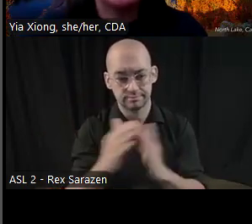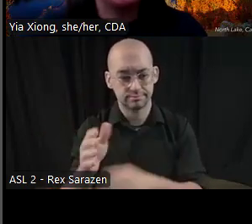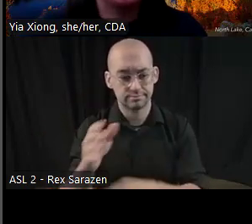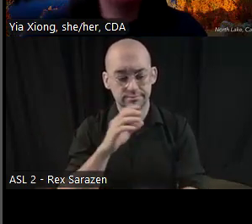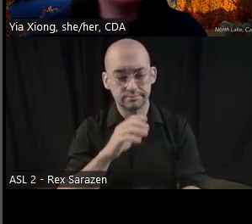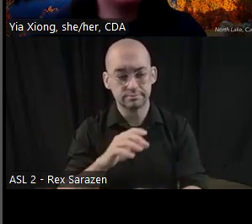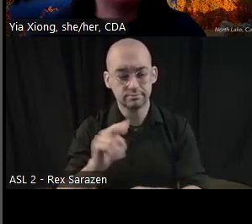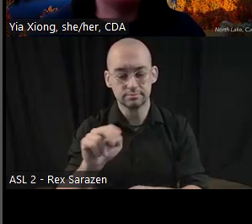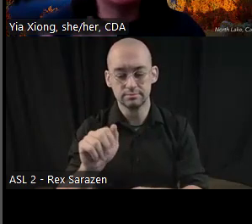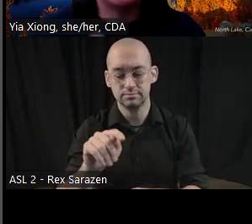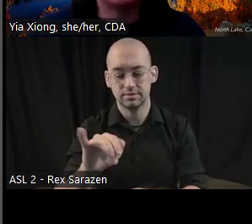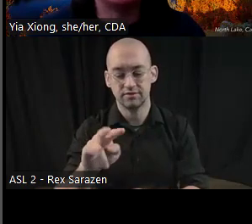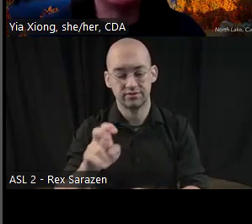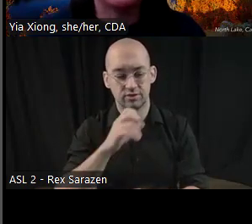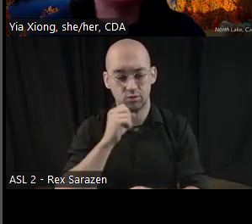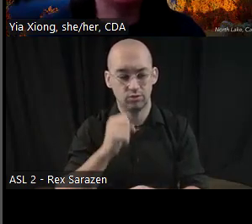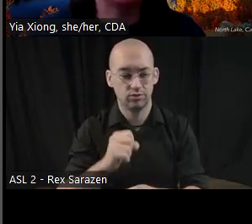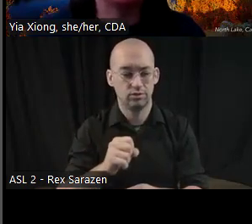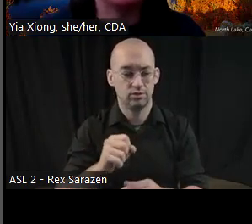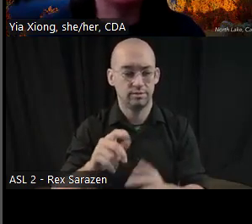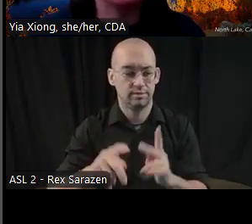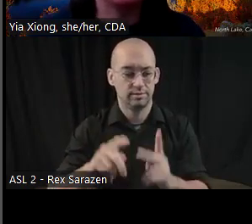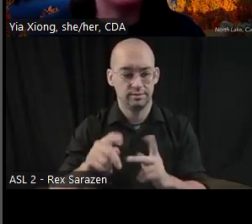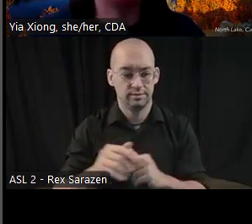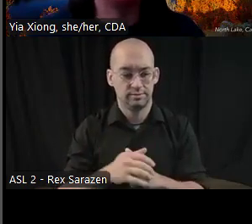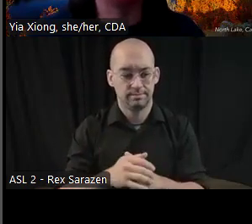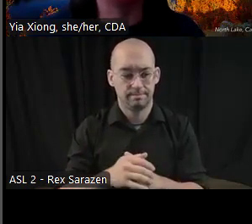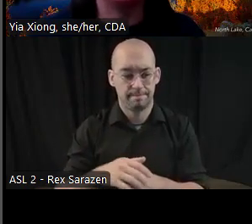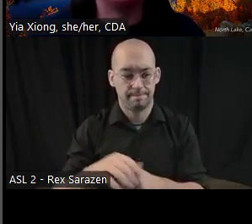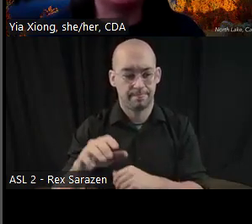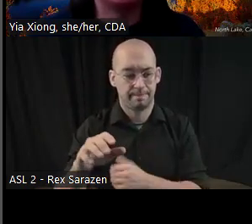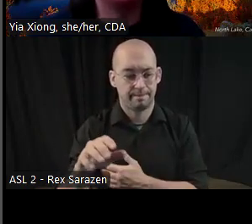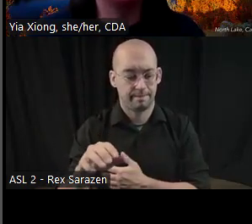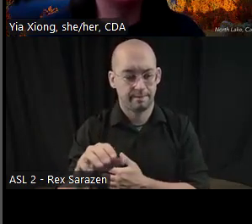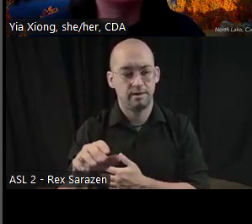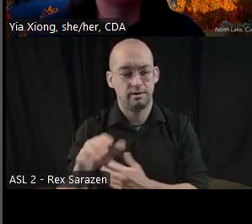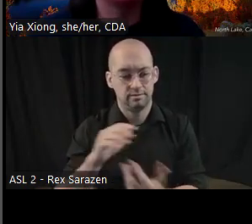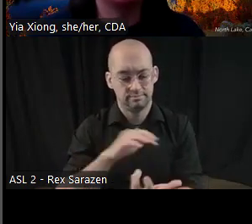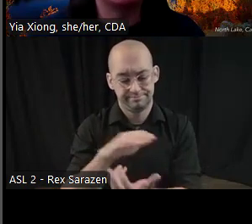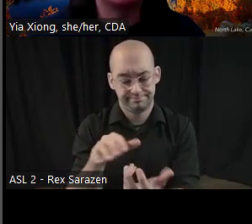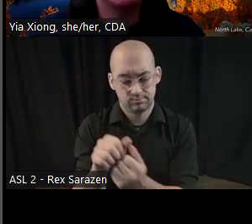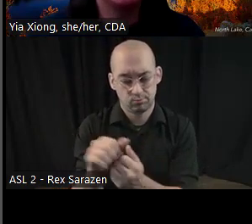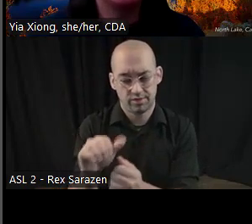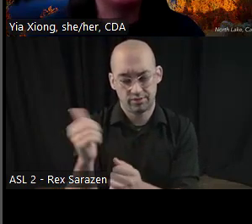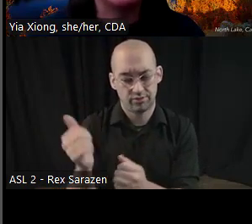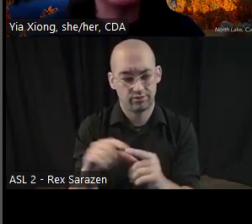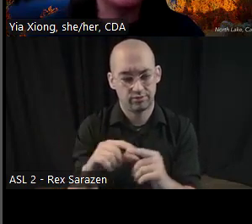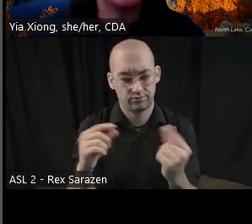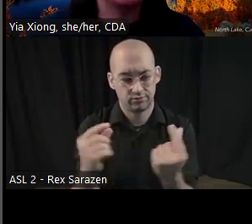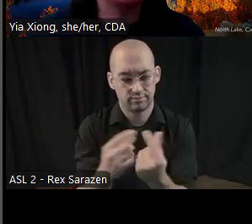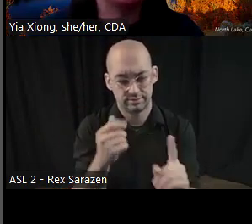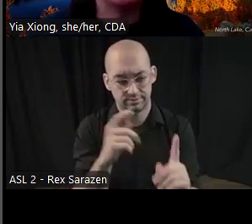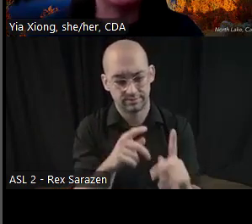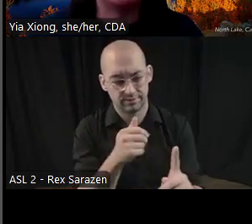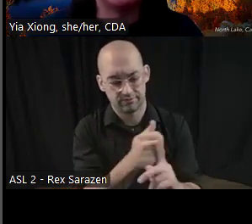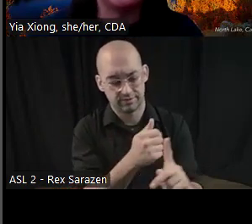the ad lib, which the ECAD will be serving as liaisons with the other NPA stakeholder advisory committees. As I